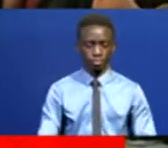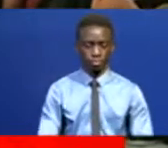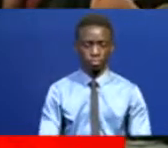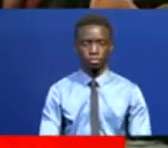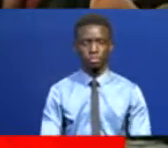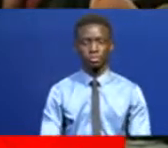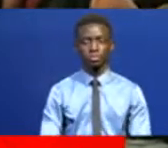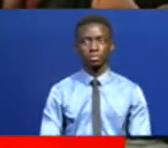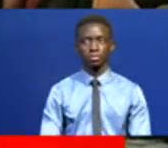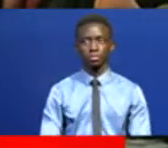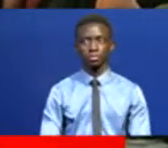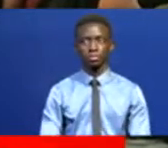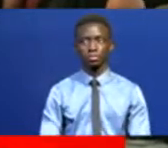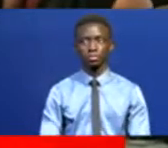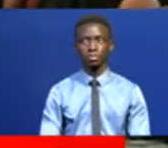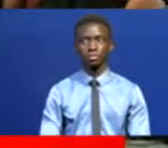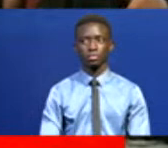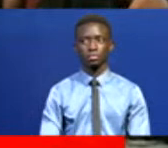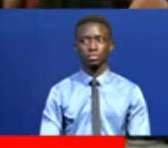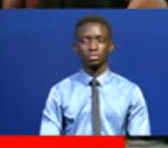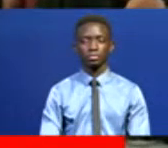Namwamba.